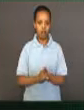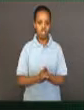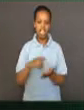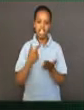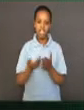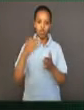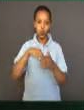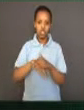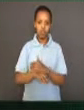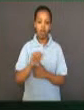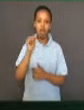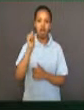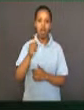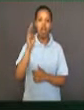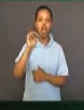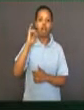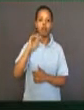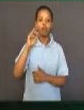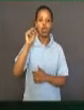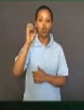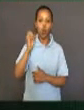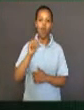amino acids and sugars.